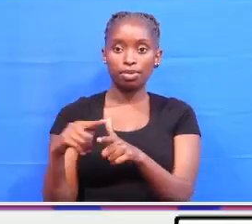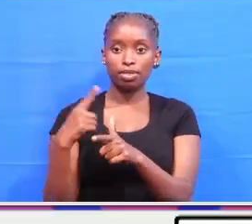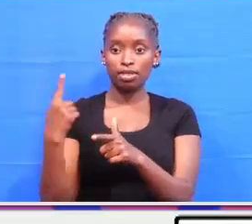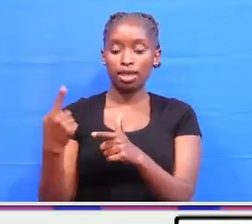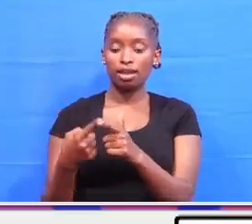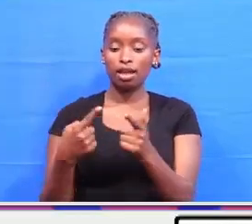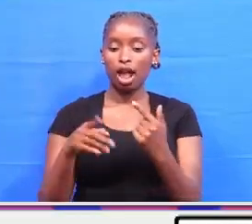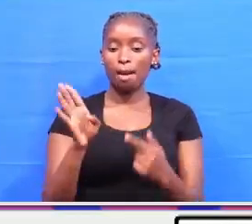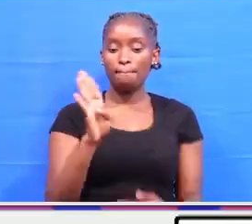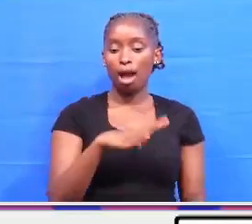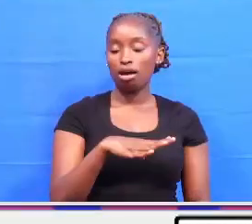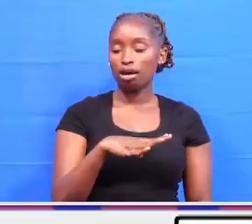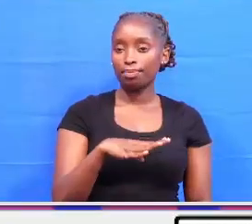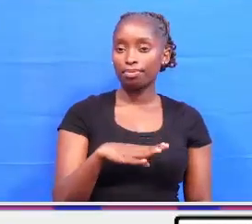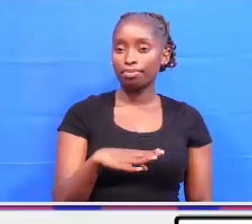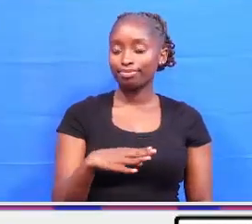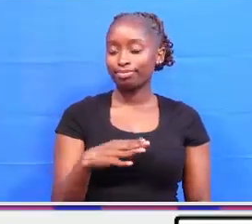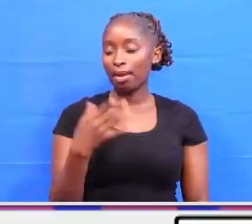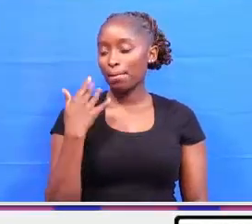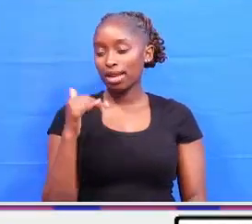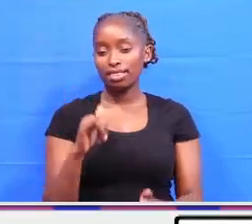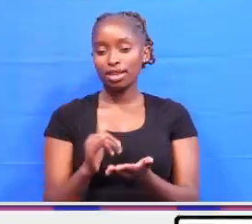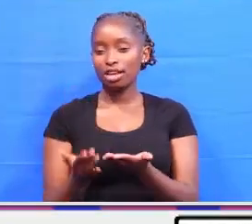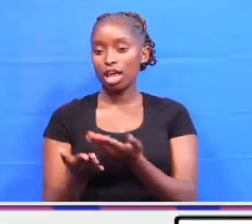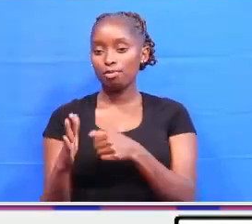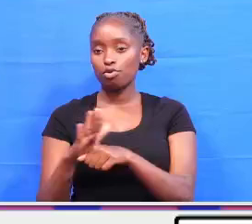come back. So at least that's helpful. But again,